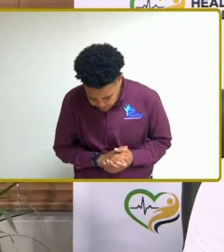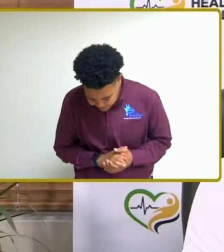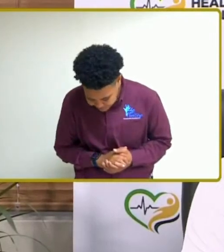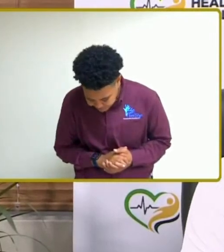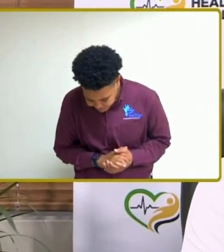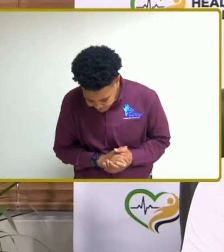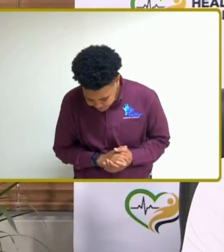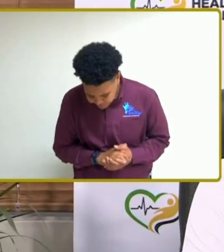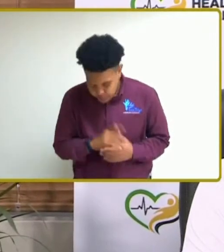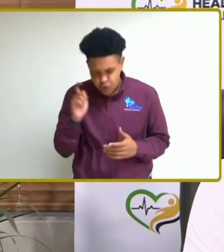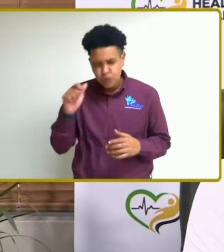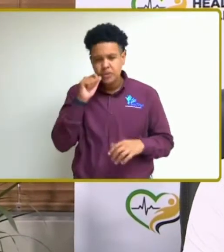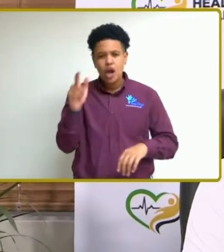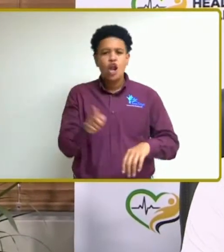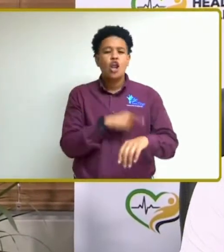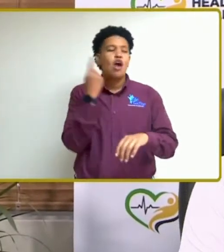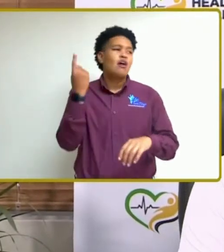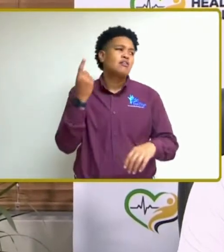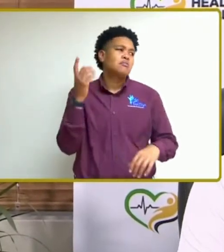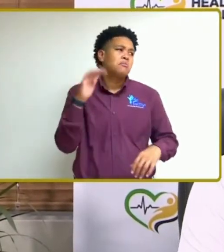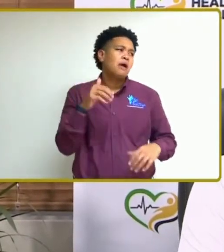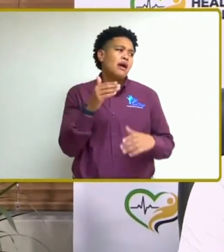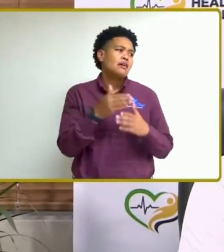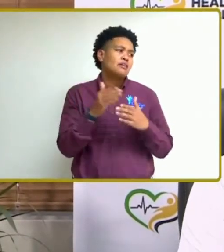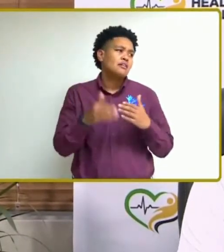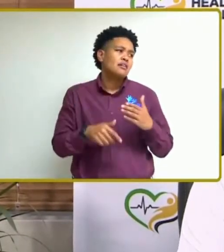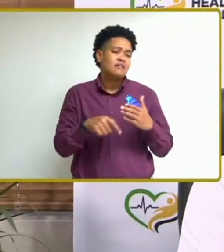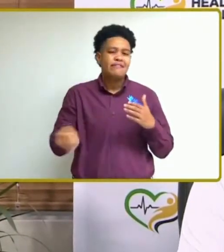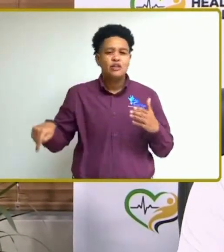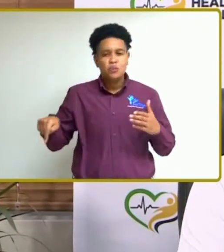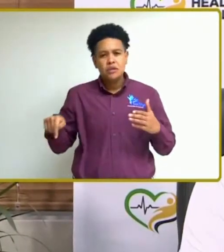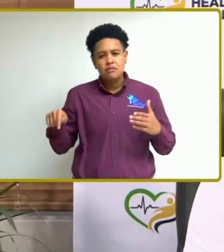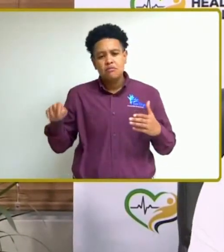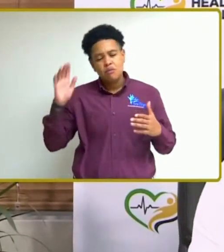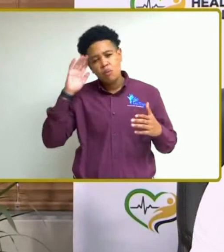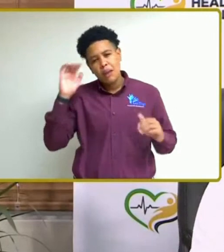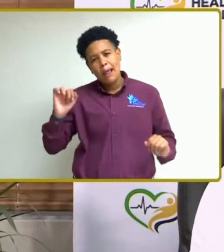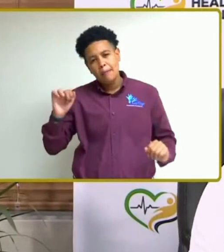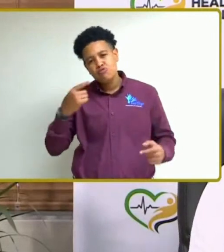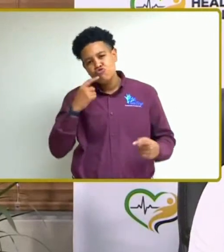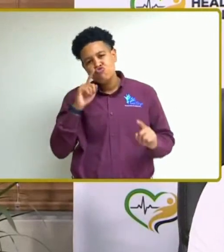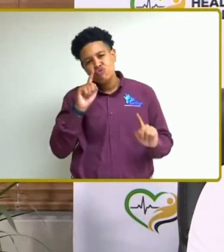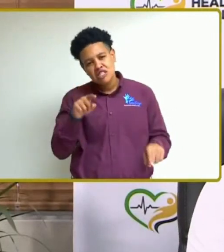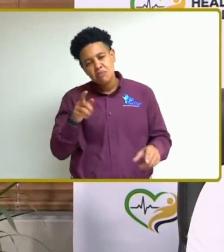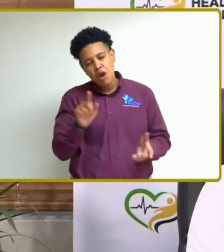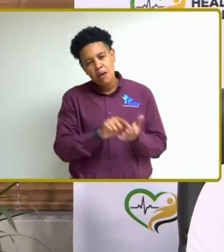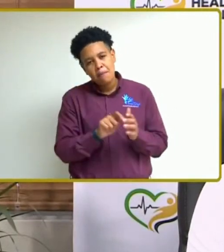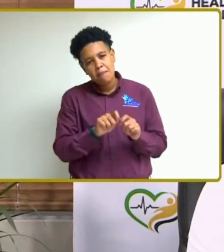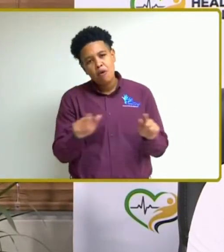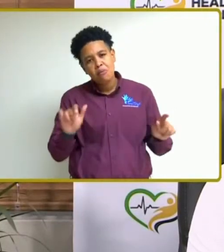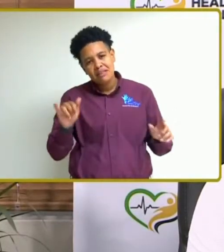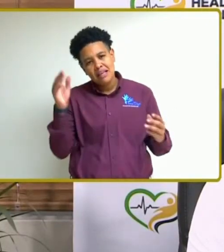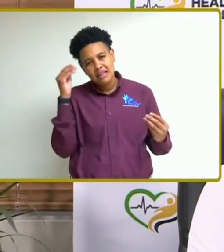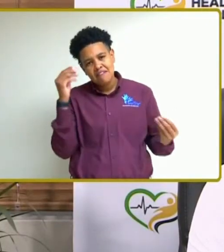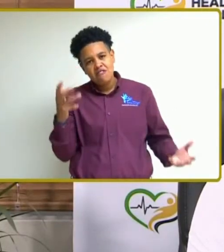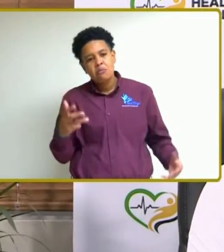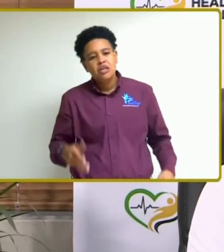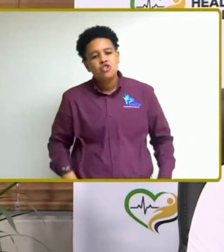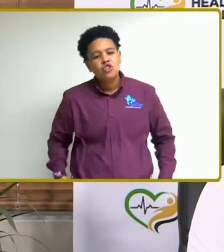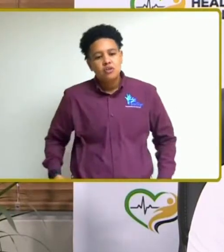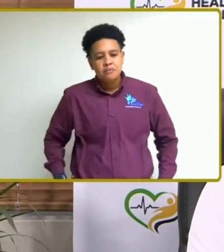be long. By the end of the week, we will be able to publish that information.